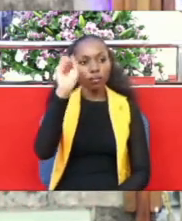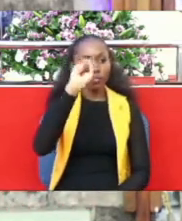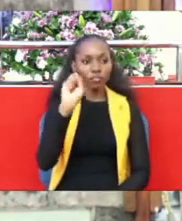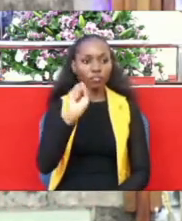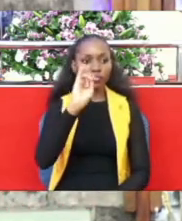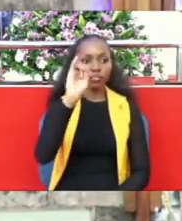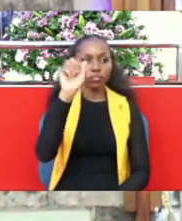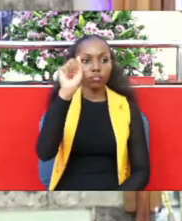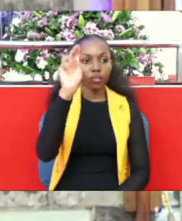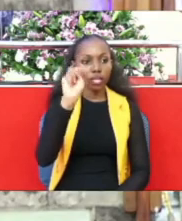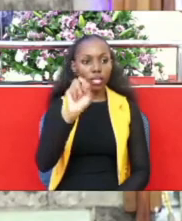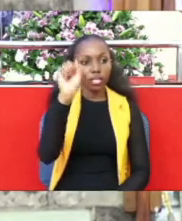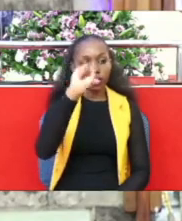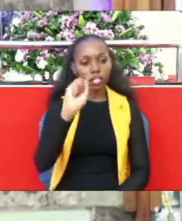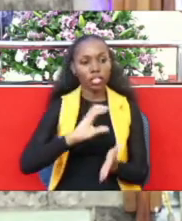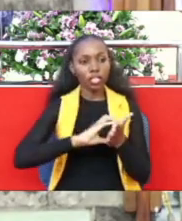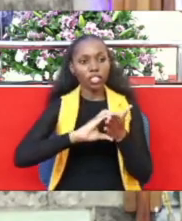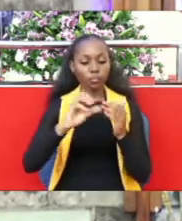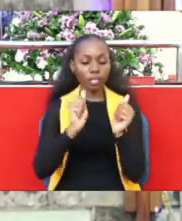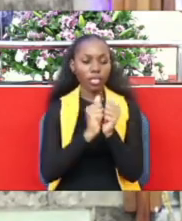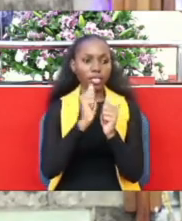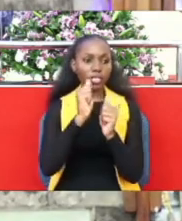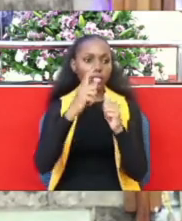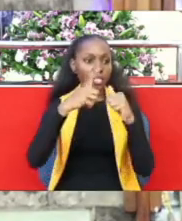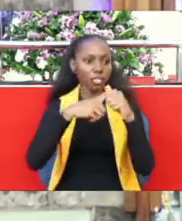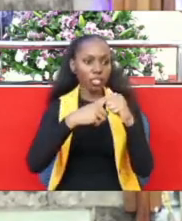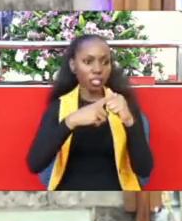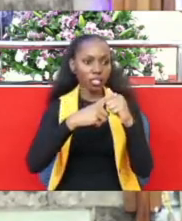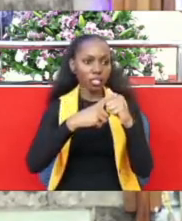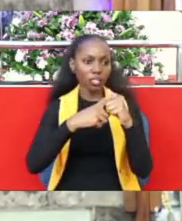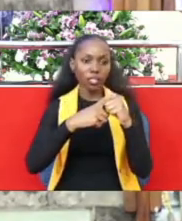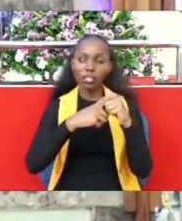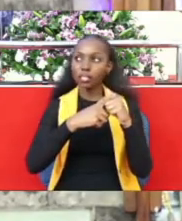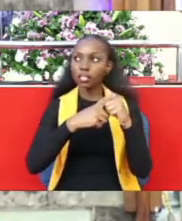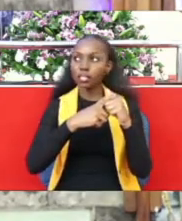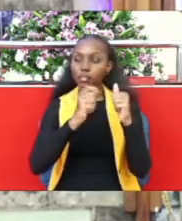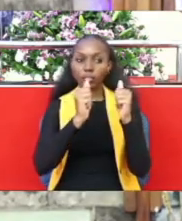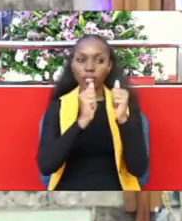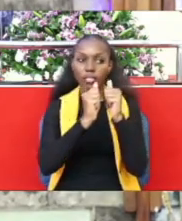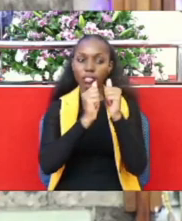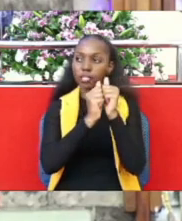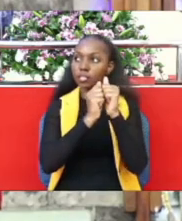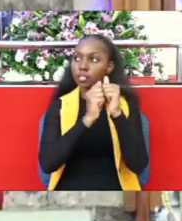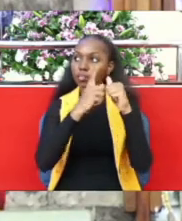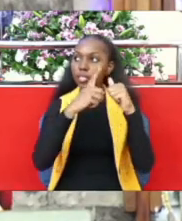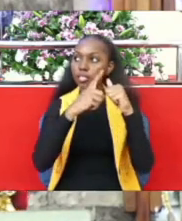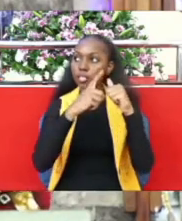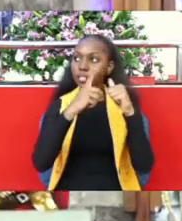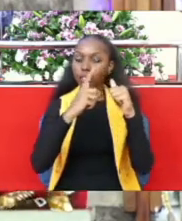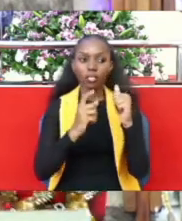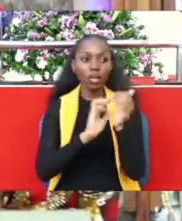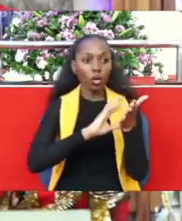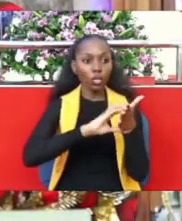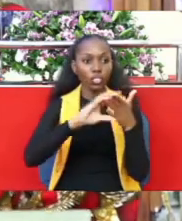13. Katika Efeso 6 kusoka mstari wa 10 mpaka 13. Which we are going to read. Na hiyo ndio tutasoma. Ephesians chapter 6